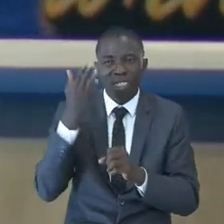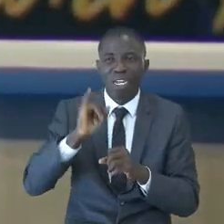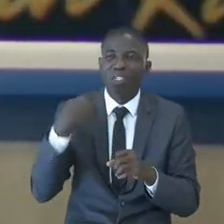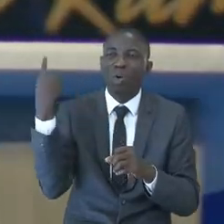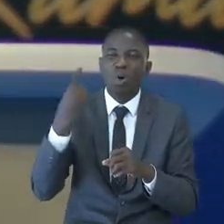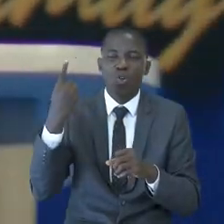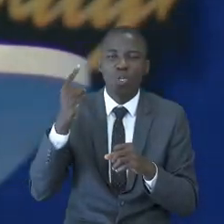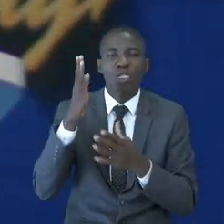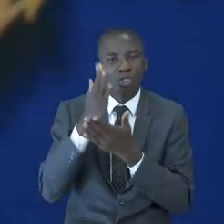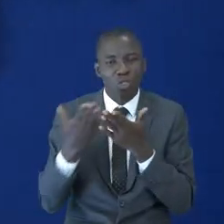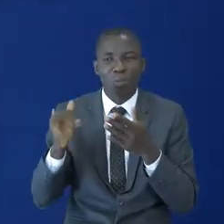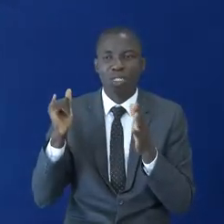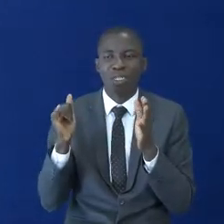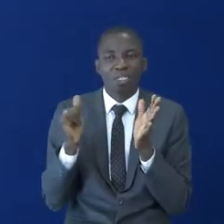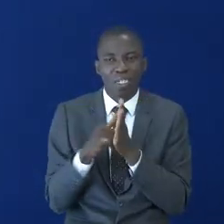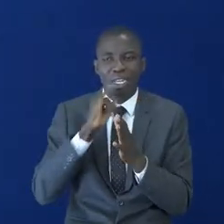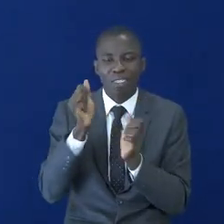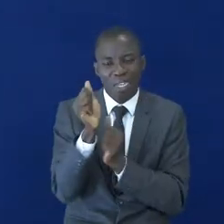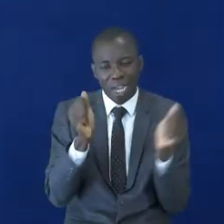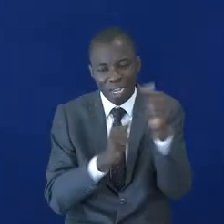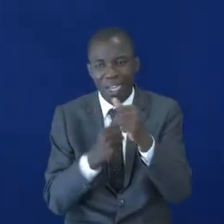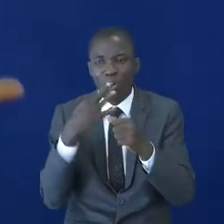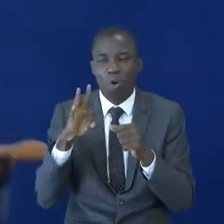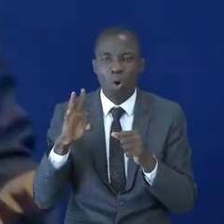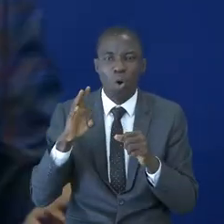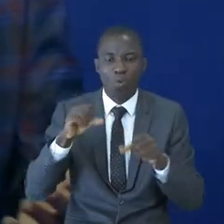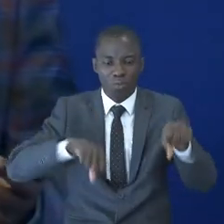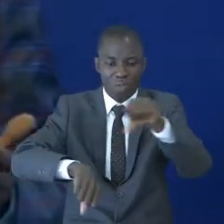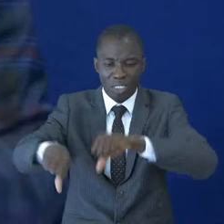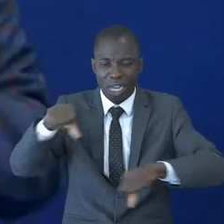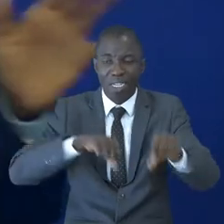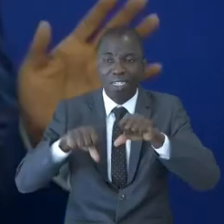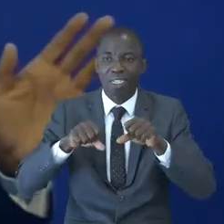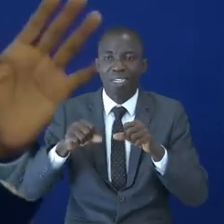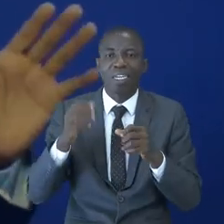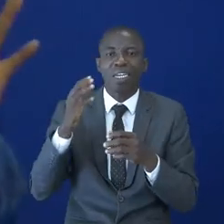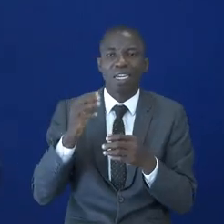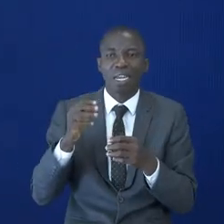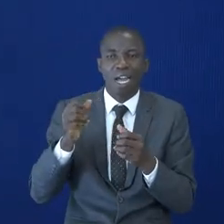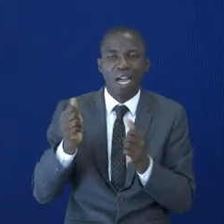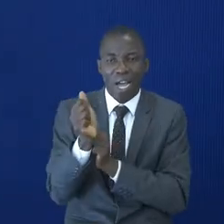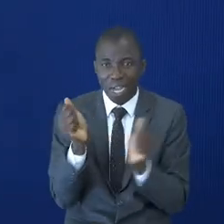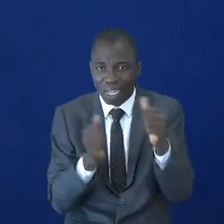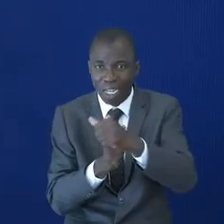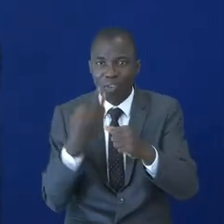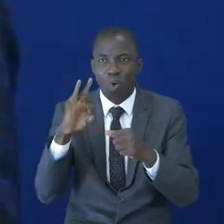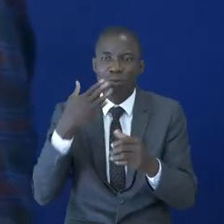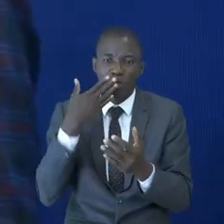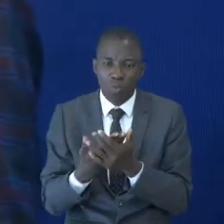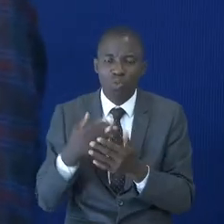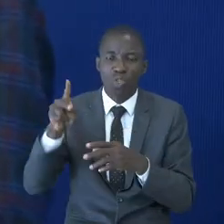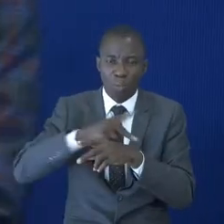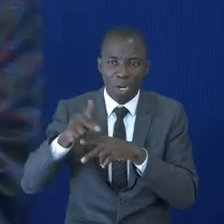something ahead of science, ahead of the good practices of the